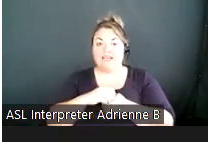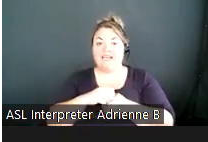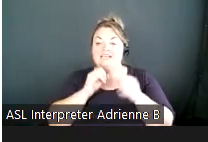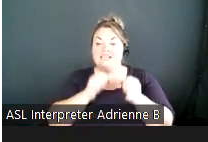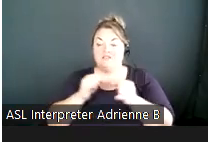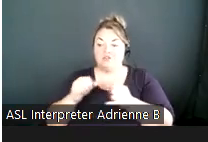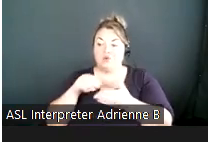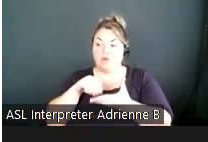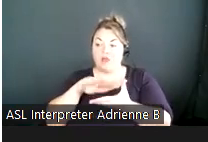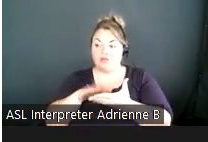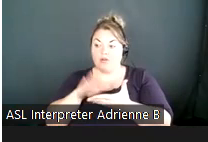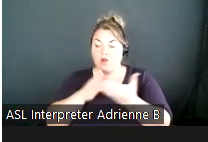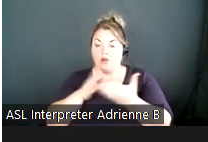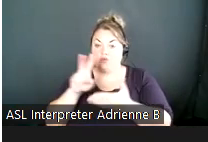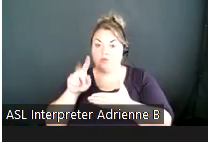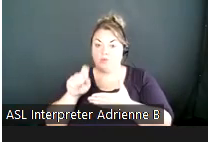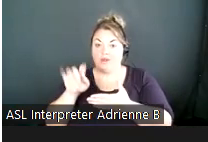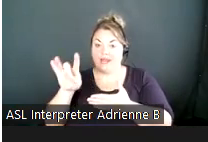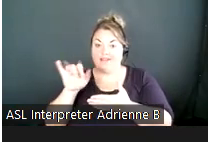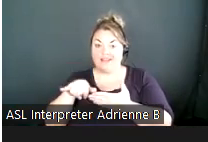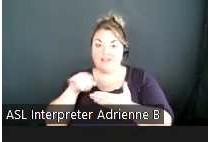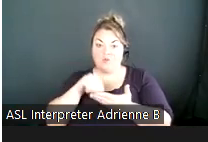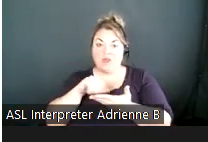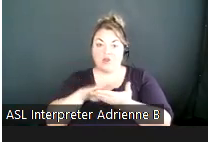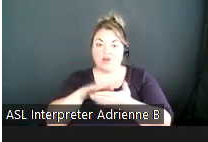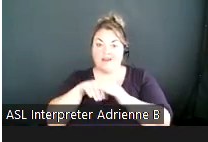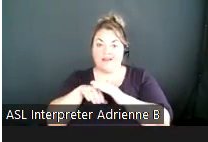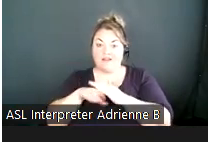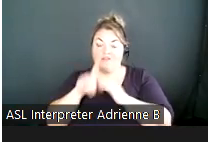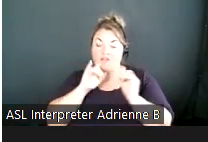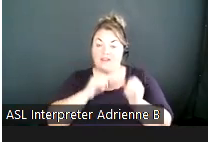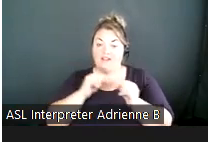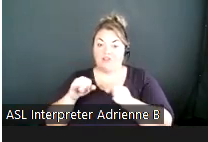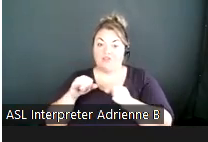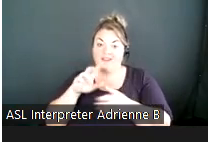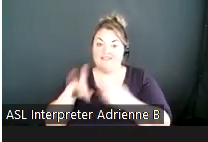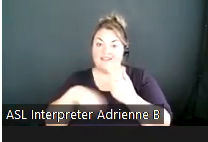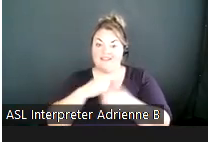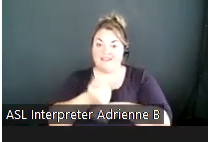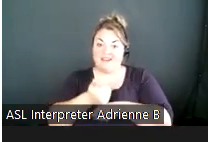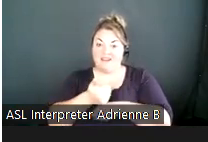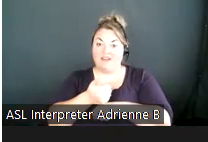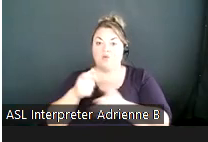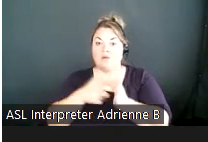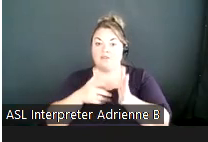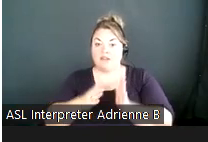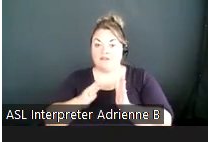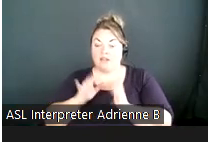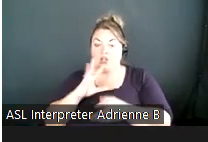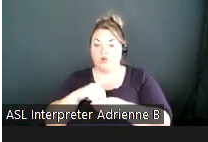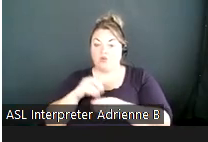Individual records, part 2.8. So this is record access for individuals and designated representatives, includes retention